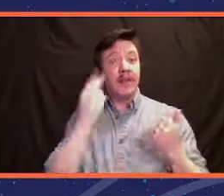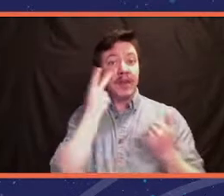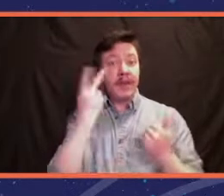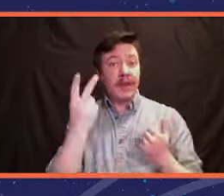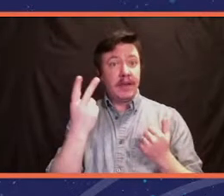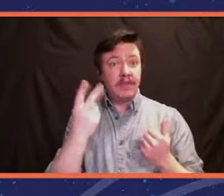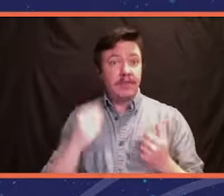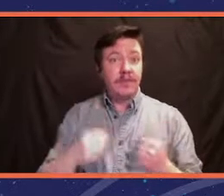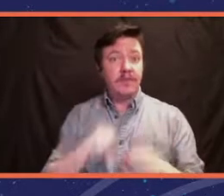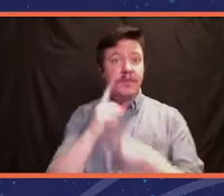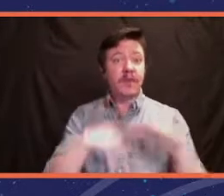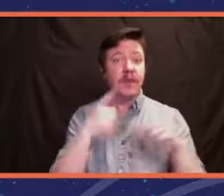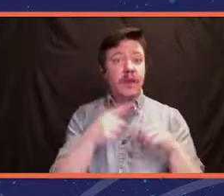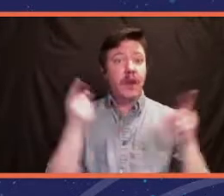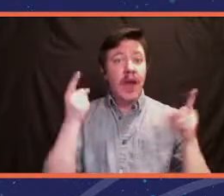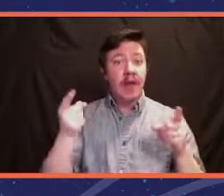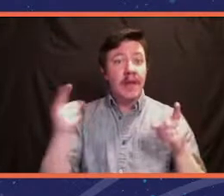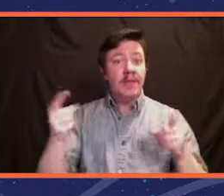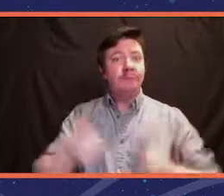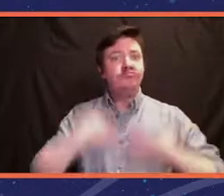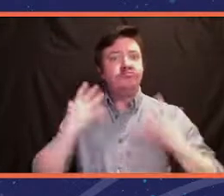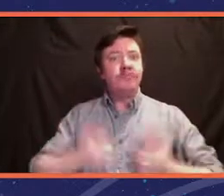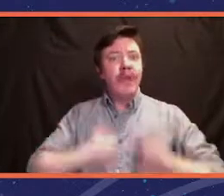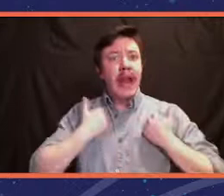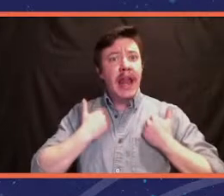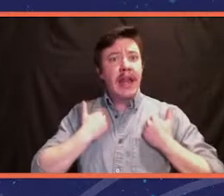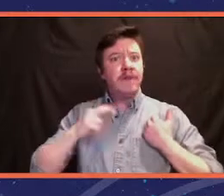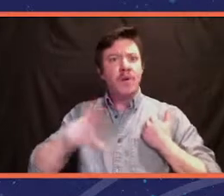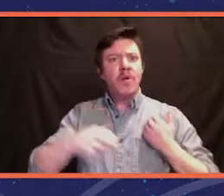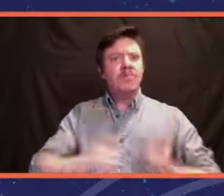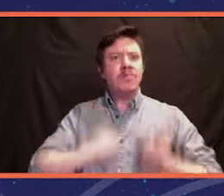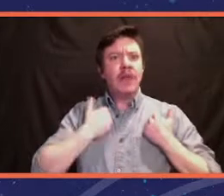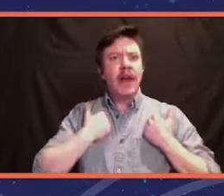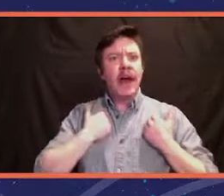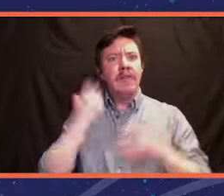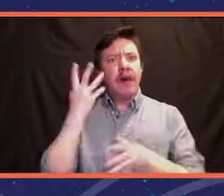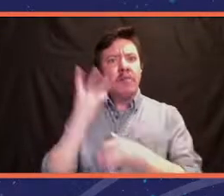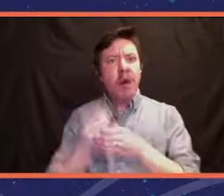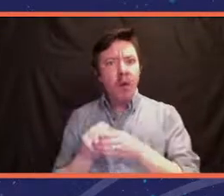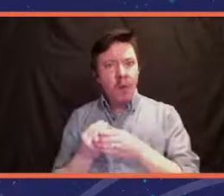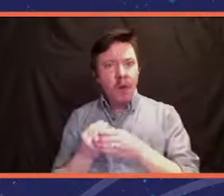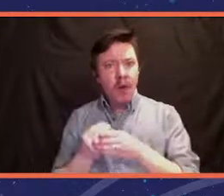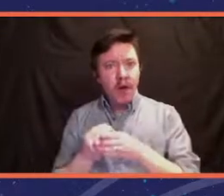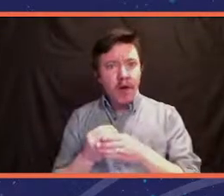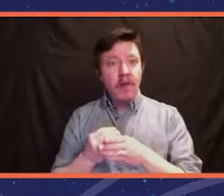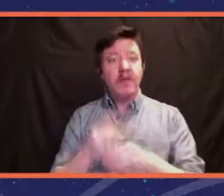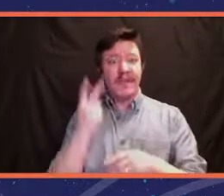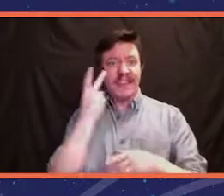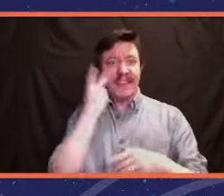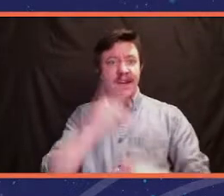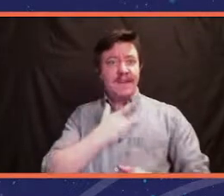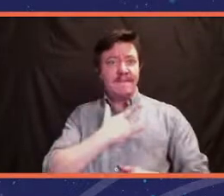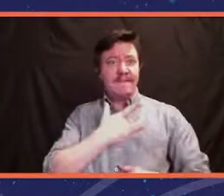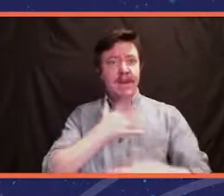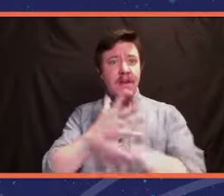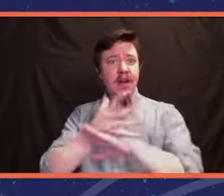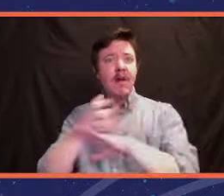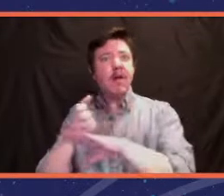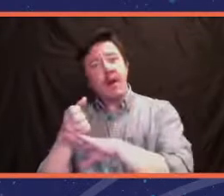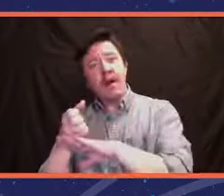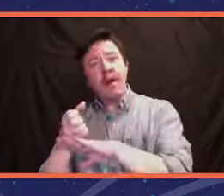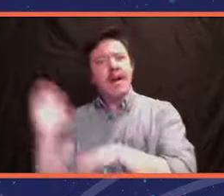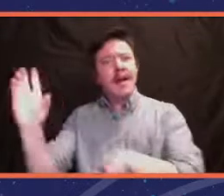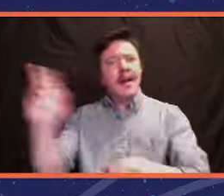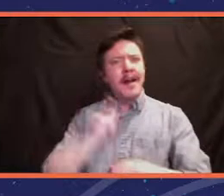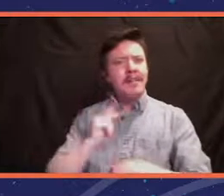your world gives you life or drains you of it. When the little handle is all the way at empty, come back. You can always come back